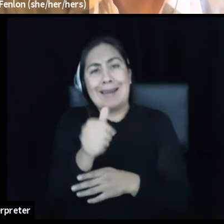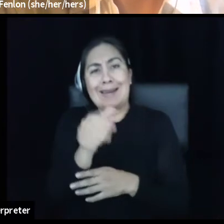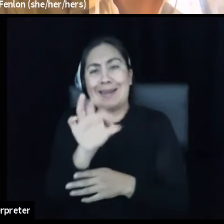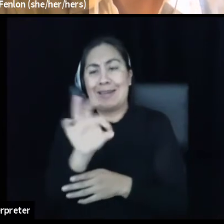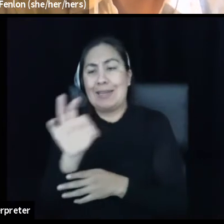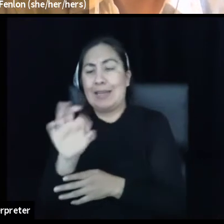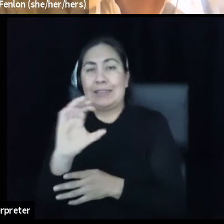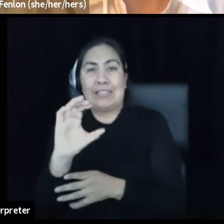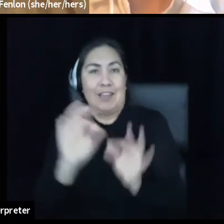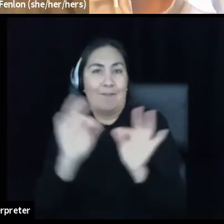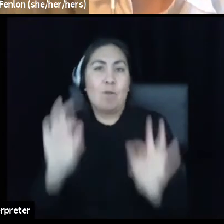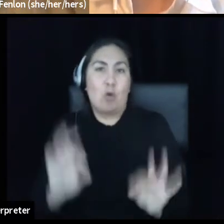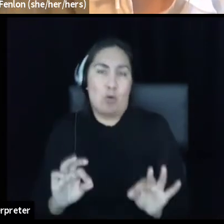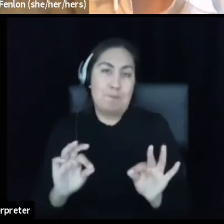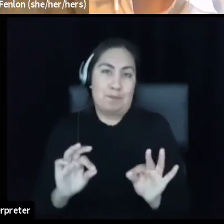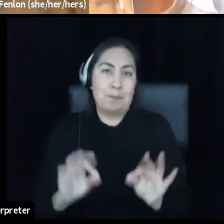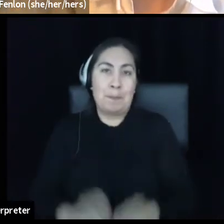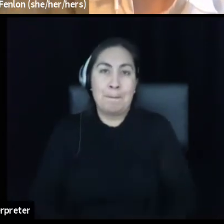forms.